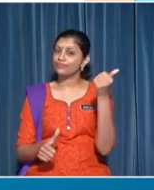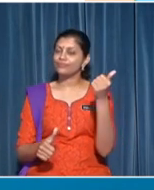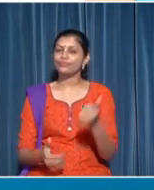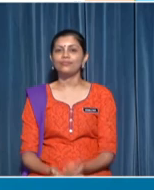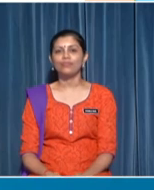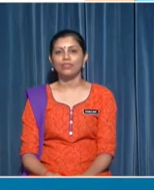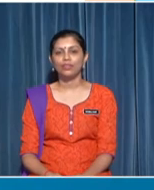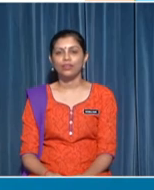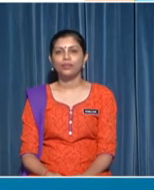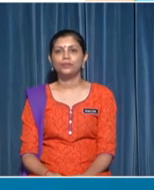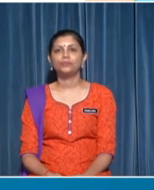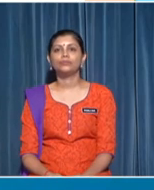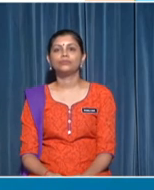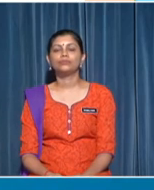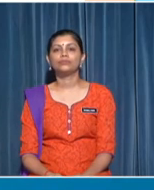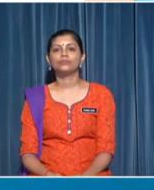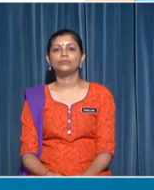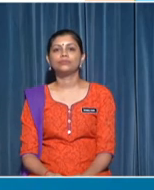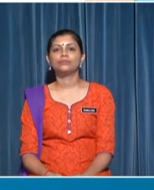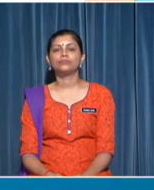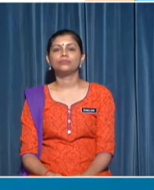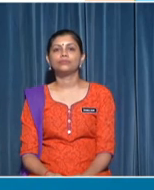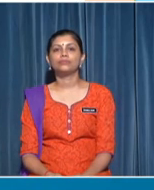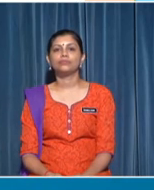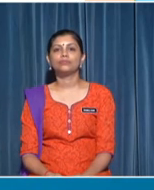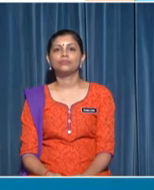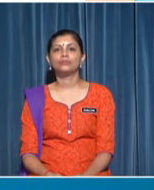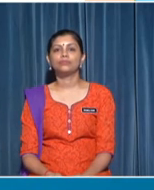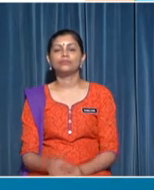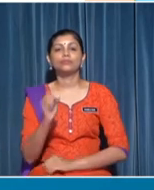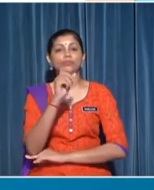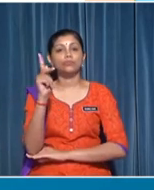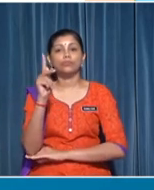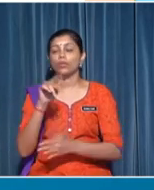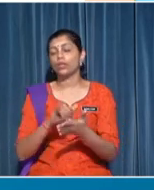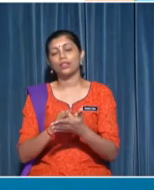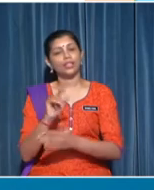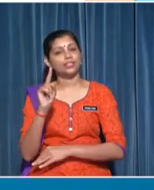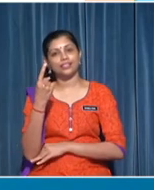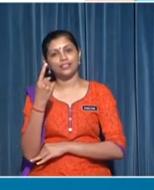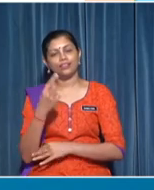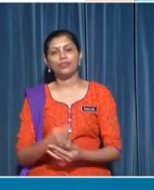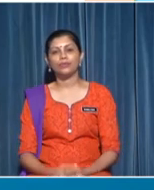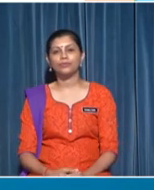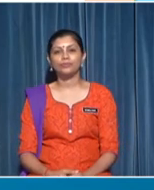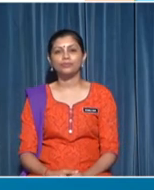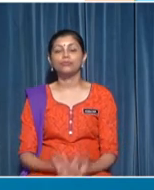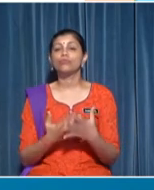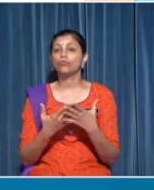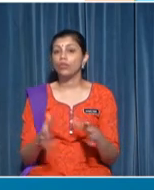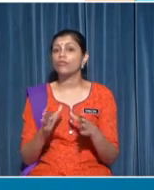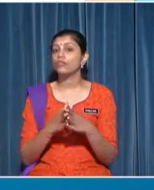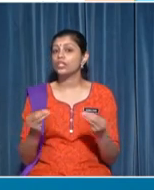as stools. Okay, that's it, everyone. We have concluded our lesson